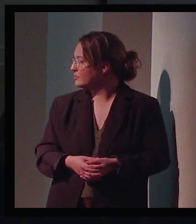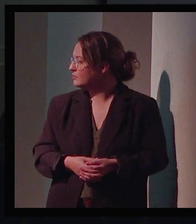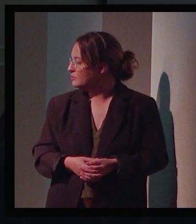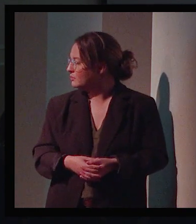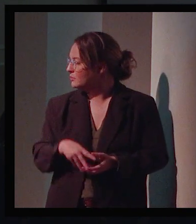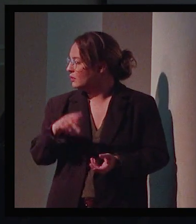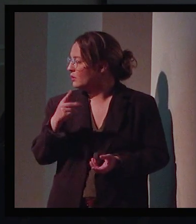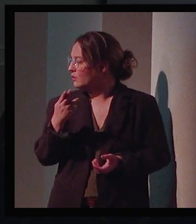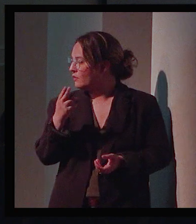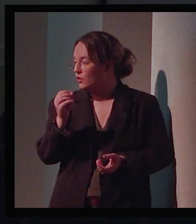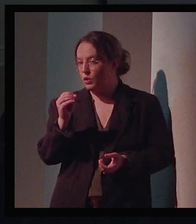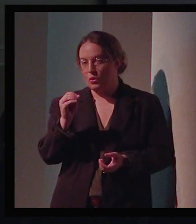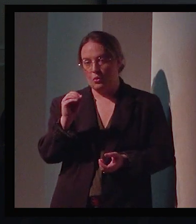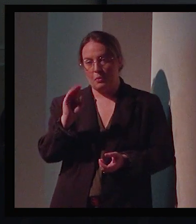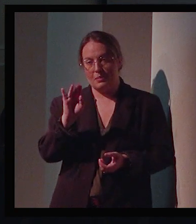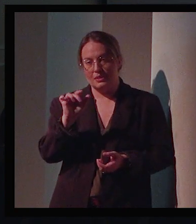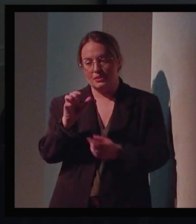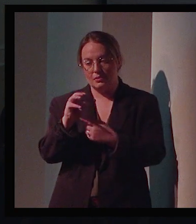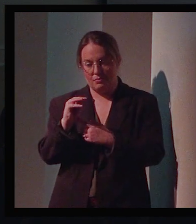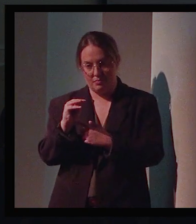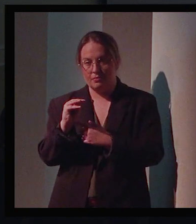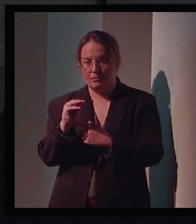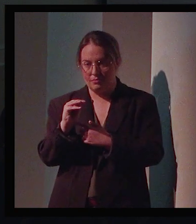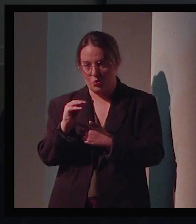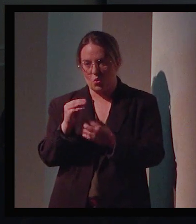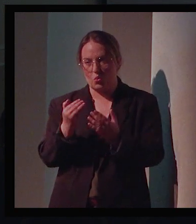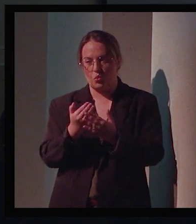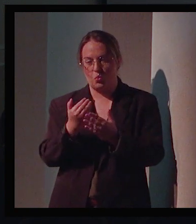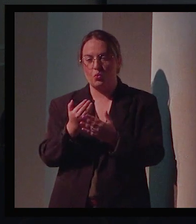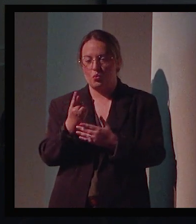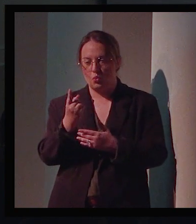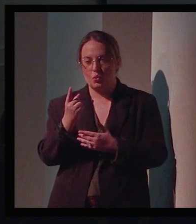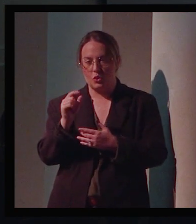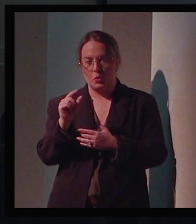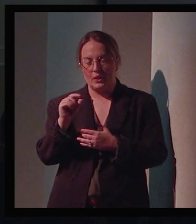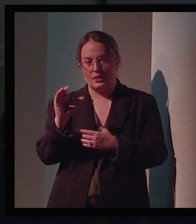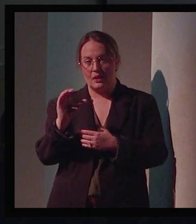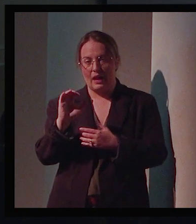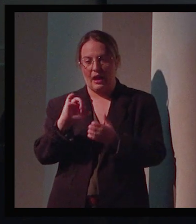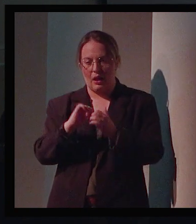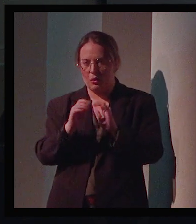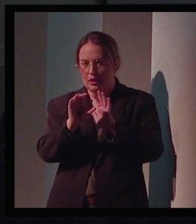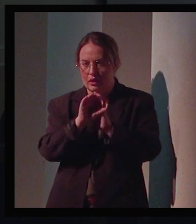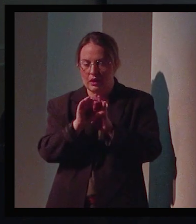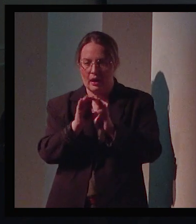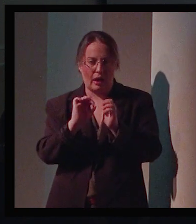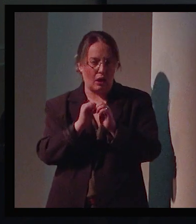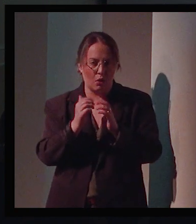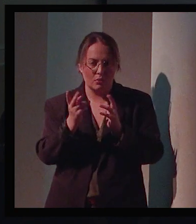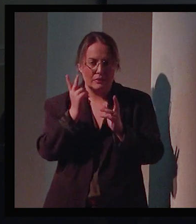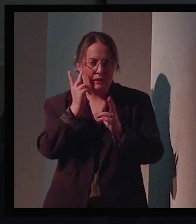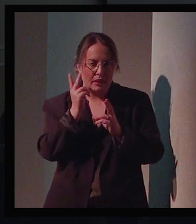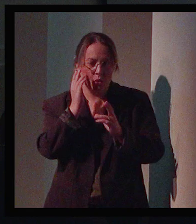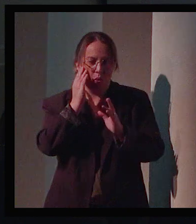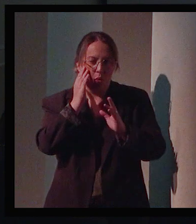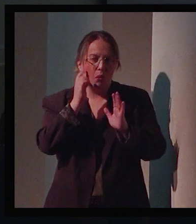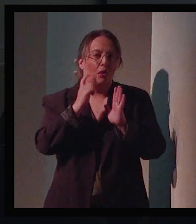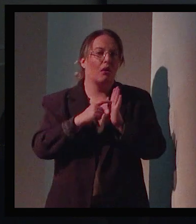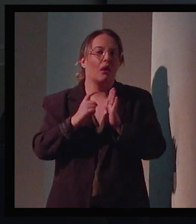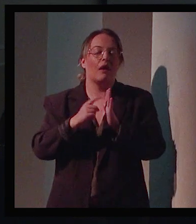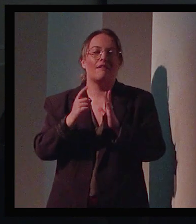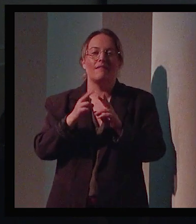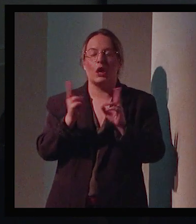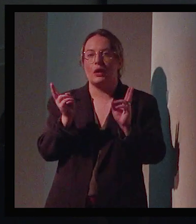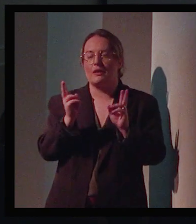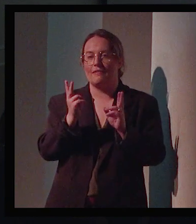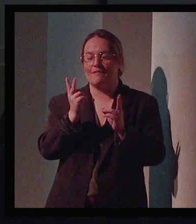movement in the early years of the 20th century. And it was characterized, again, by vivid, arbitrary colors used